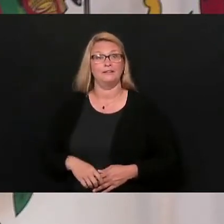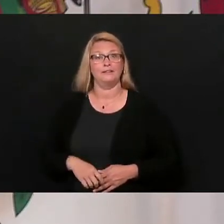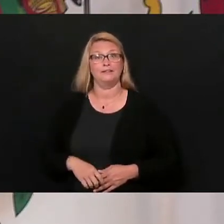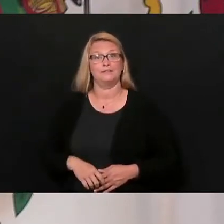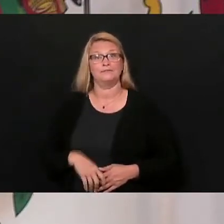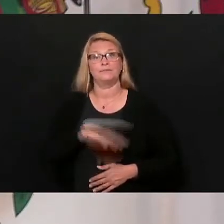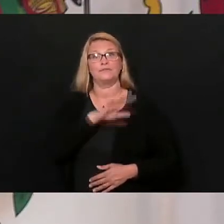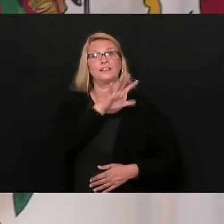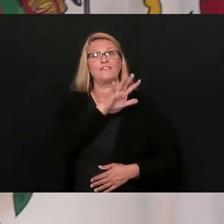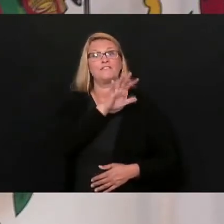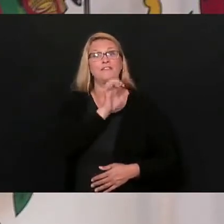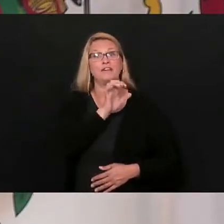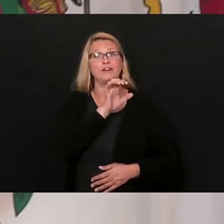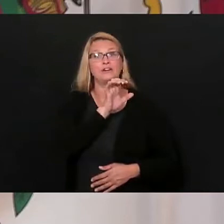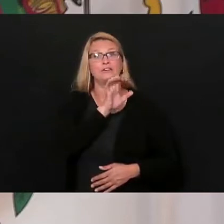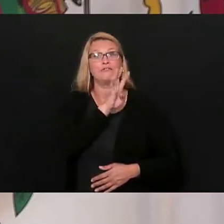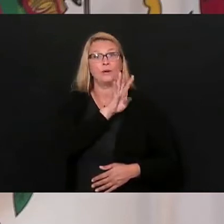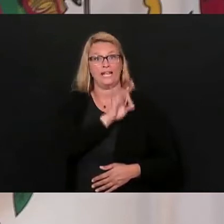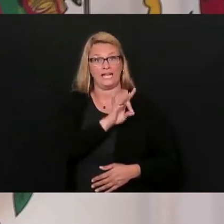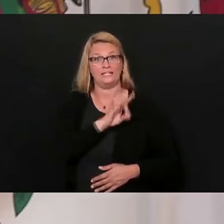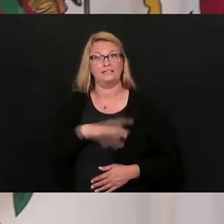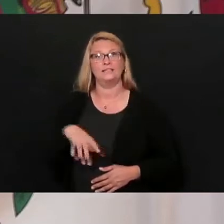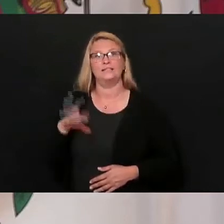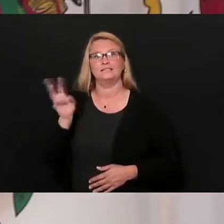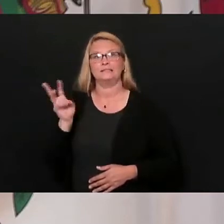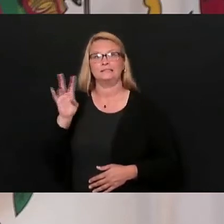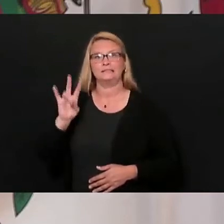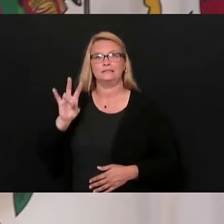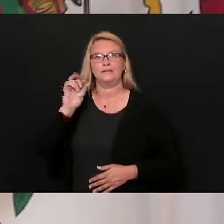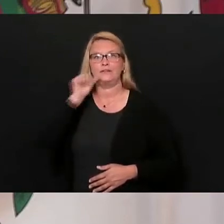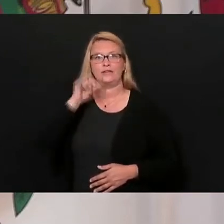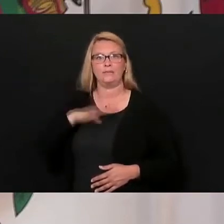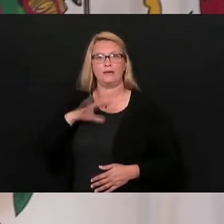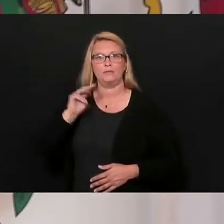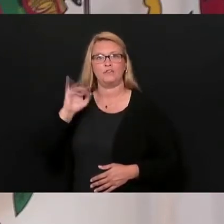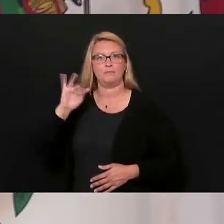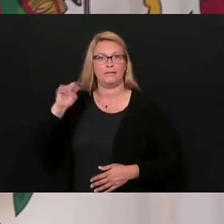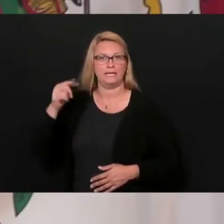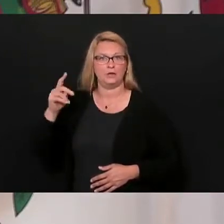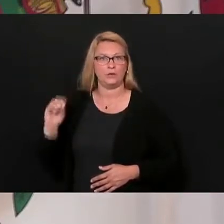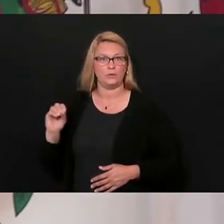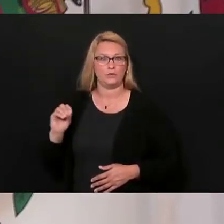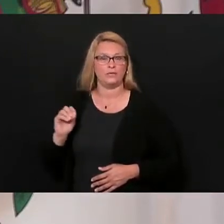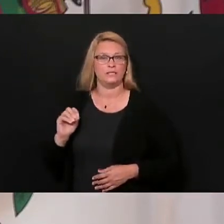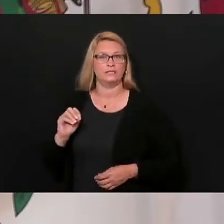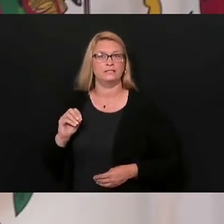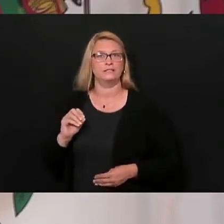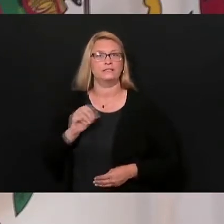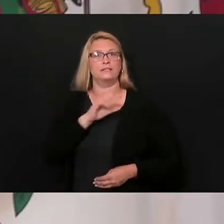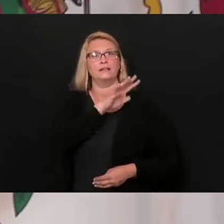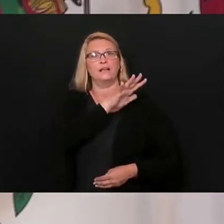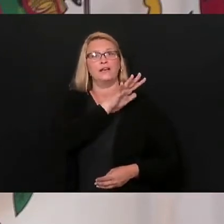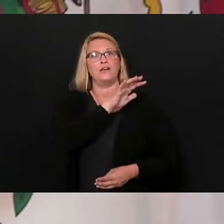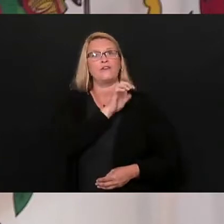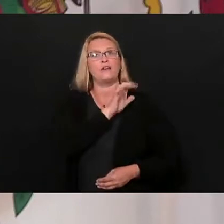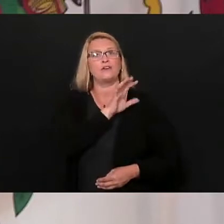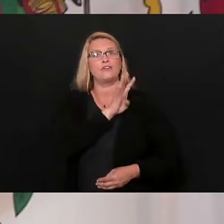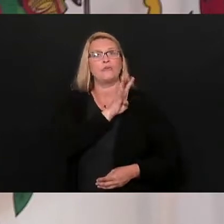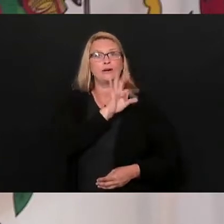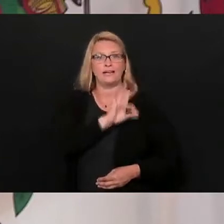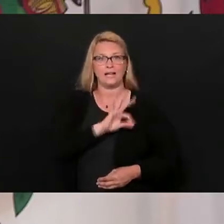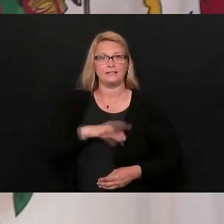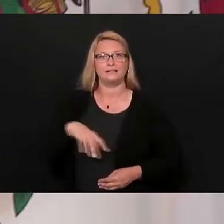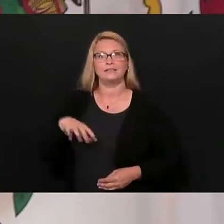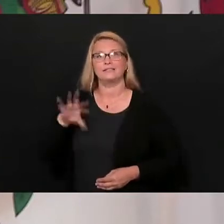Our 548th death, a 67-year-old female from Mingo County. Our 549th